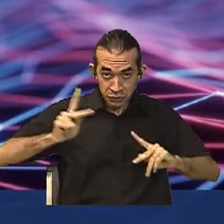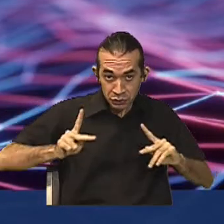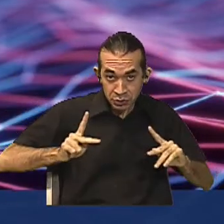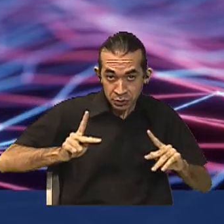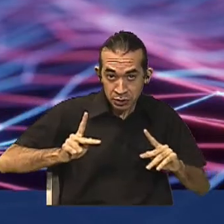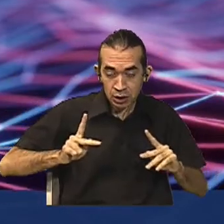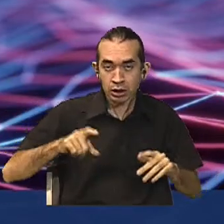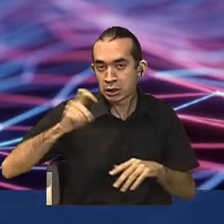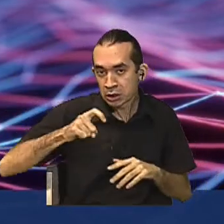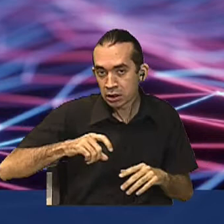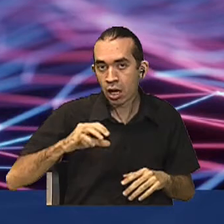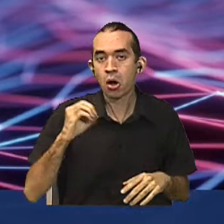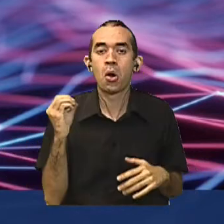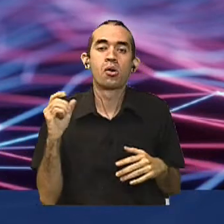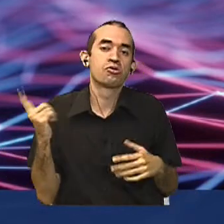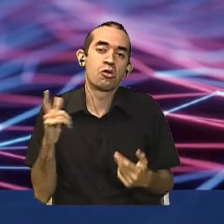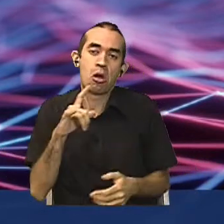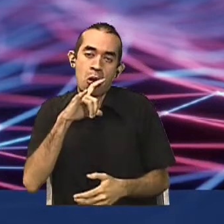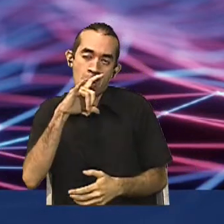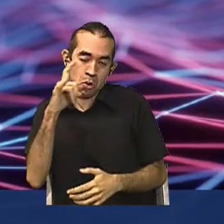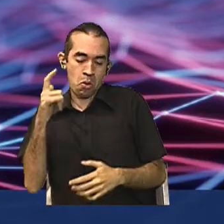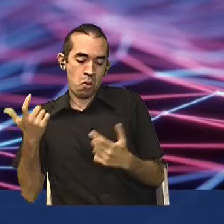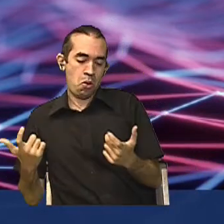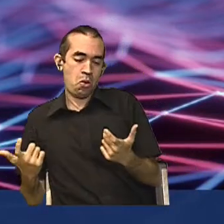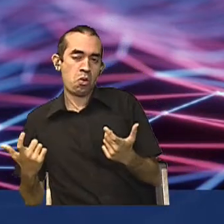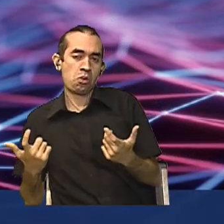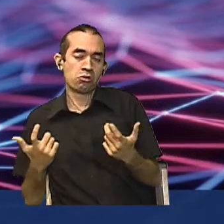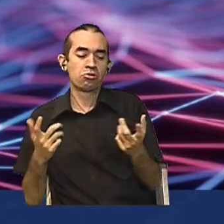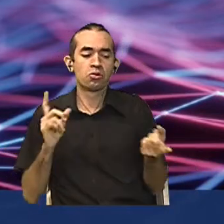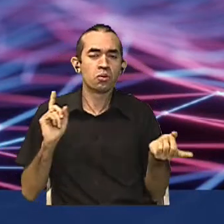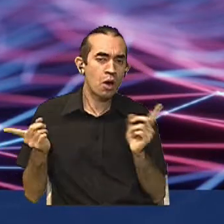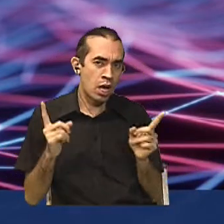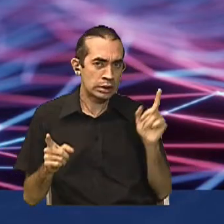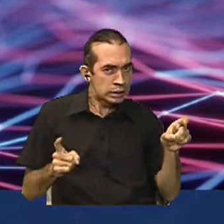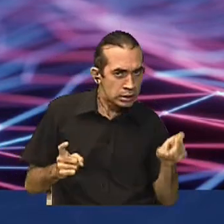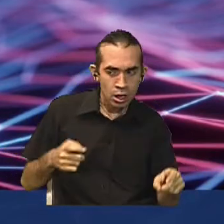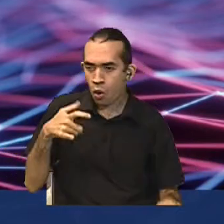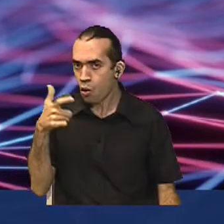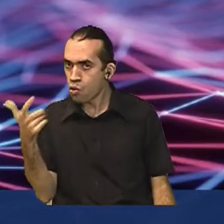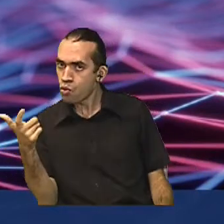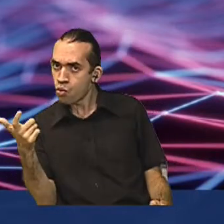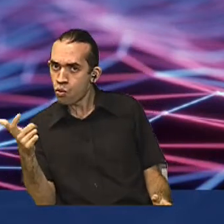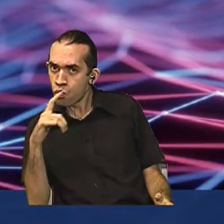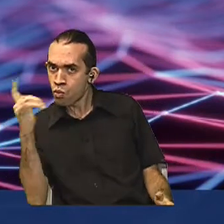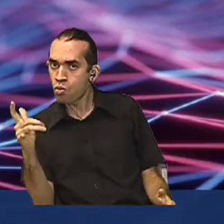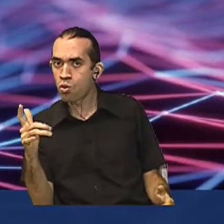just a luxury item? Why or why not?